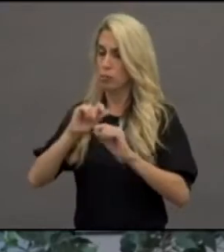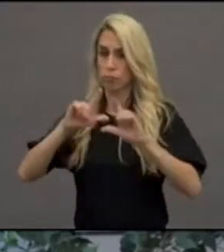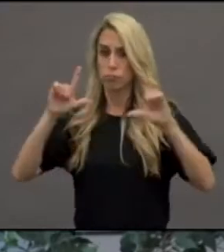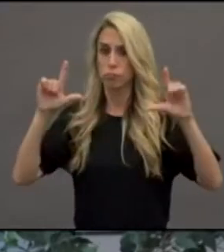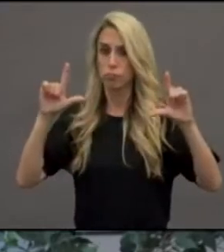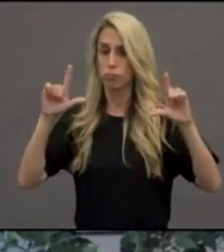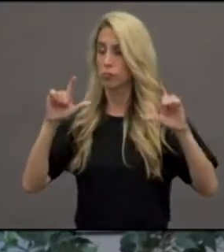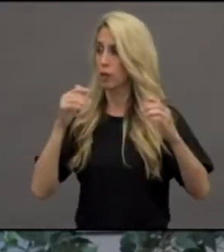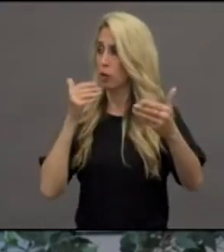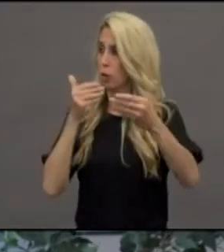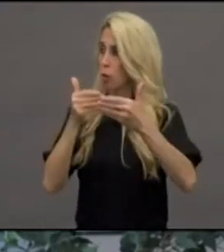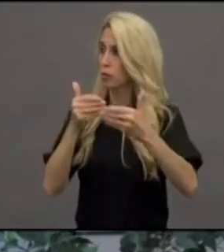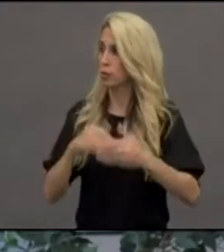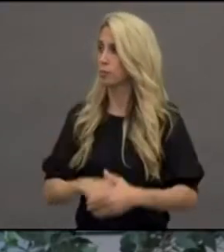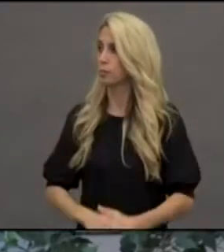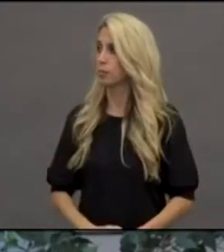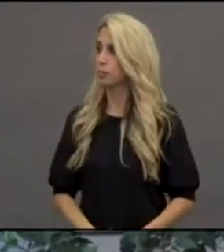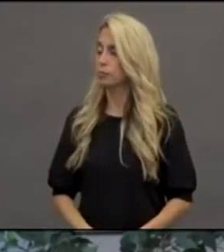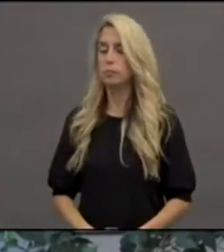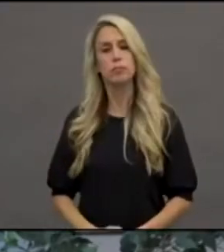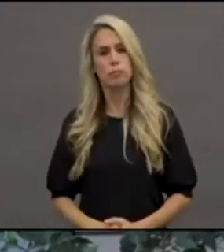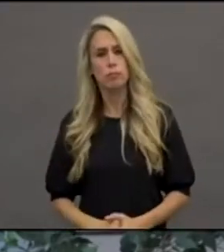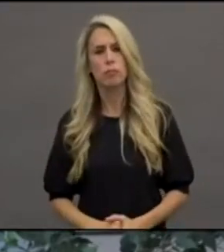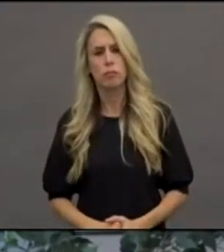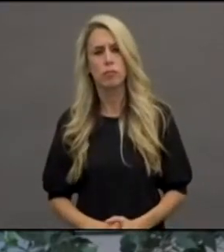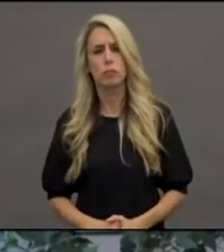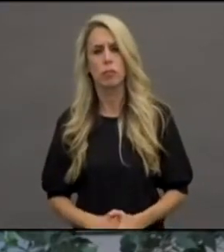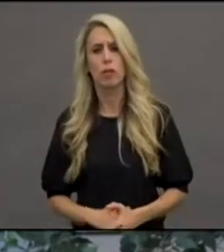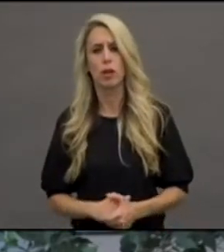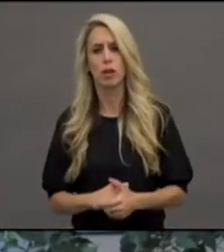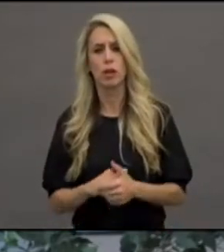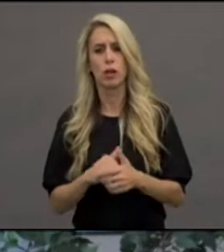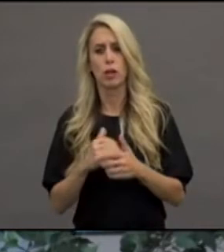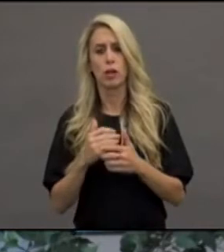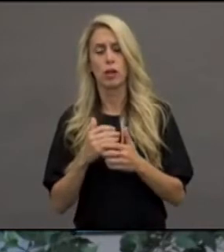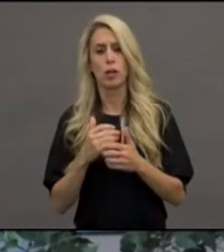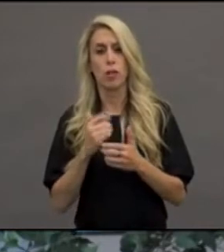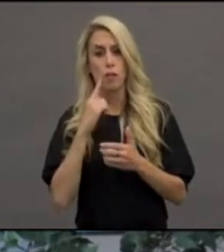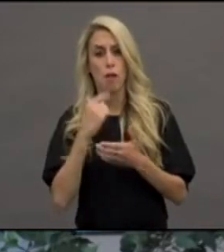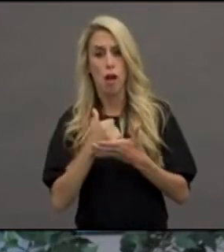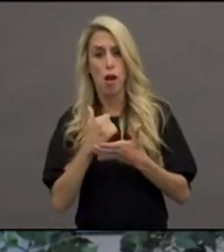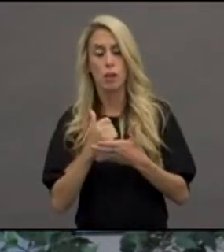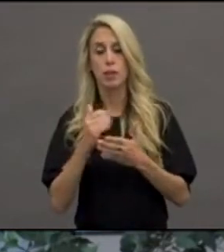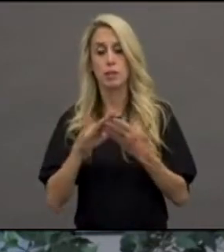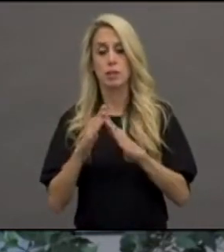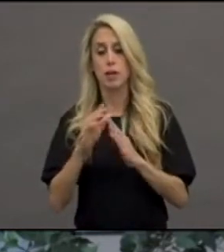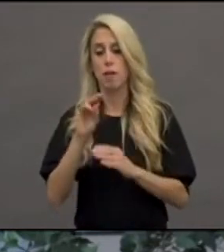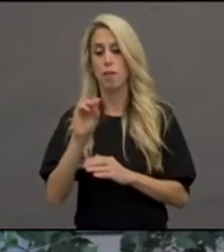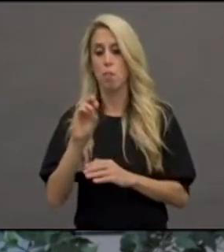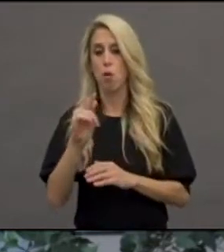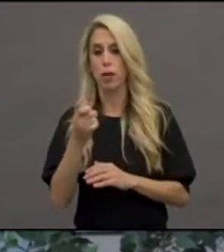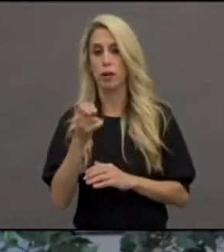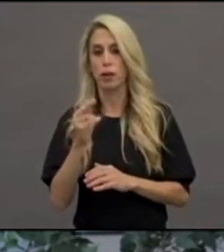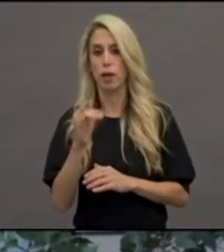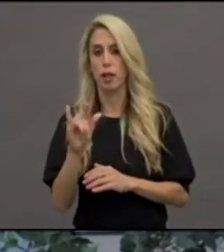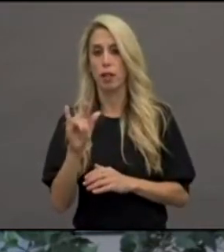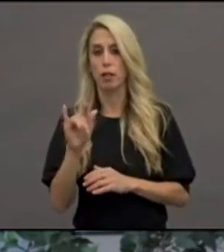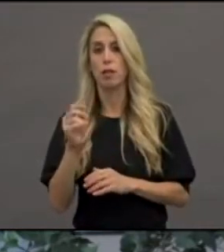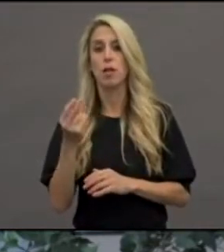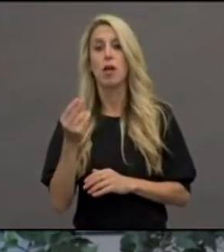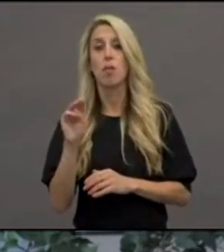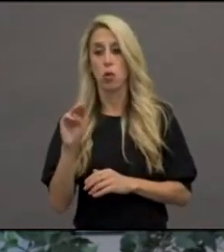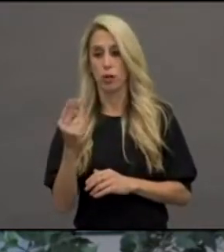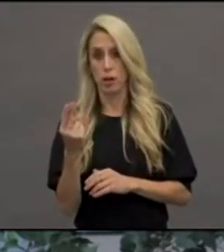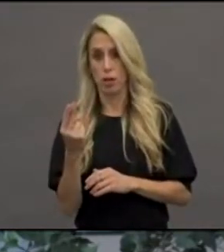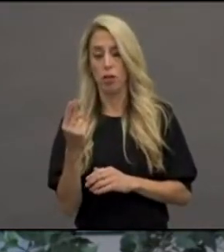here. A pretty good resource to go to is the City of Morgan Hills website. But of course, if